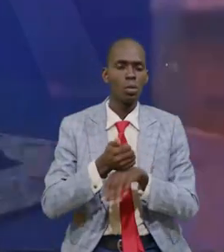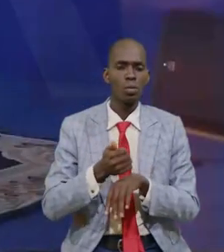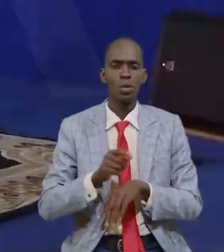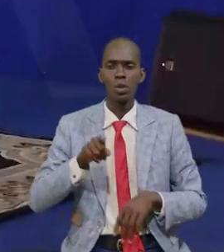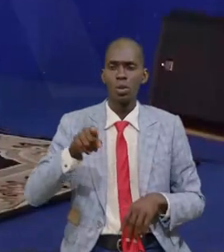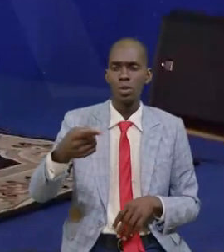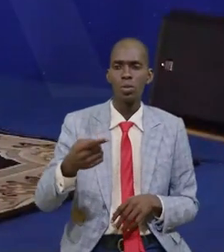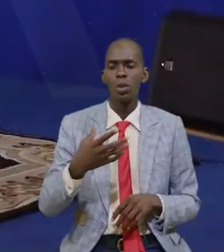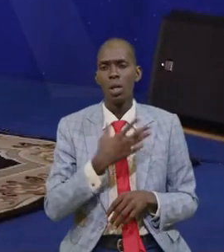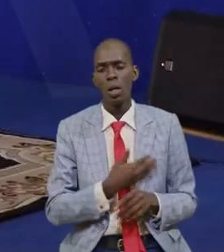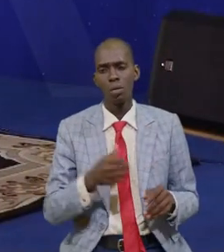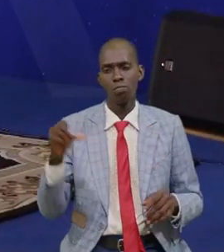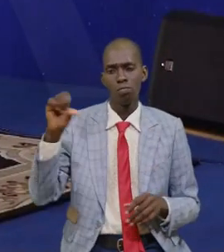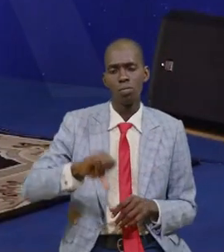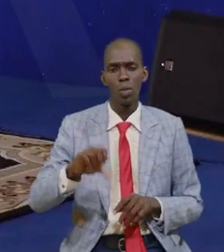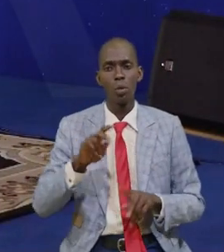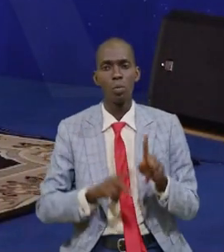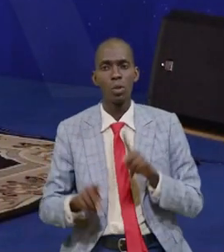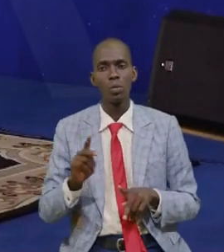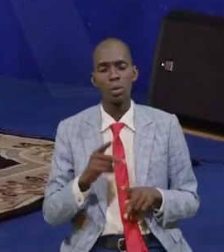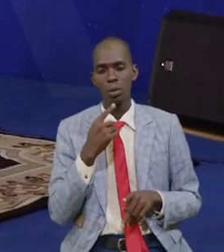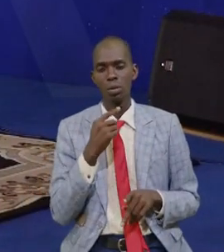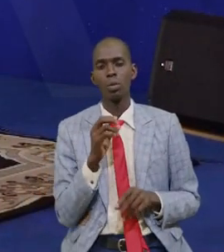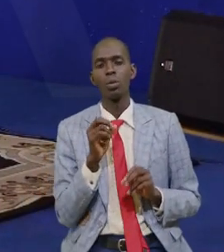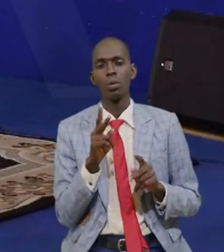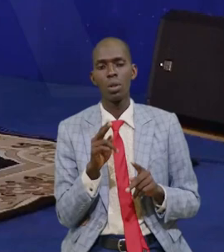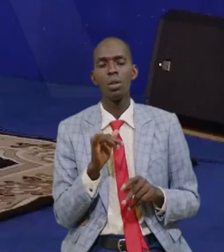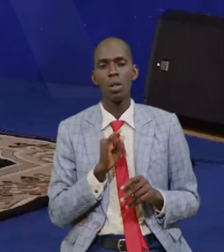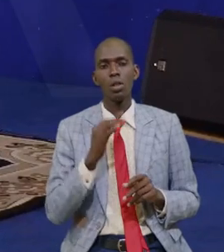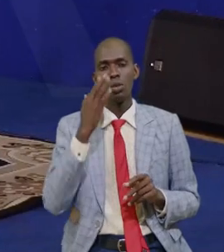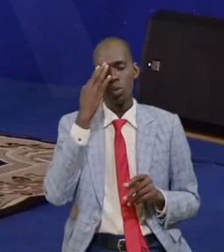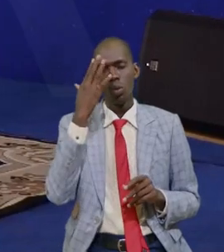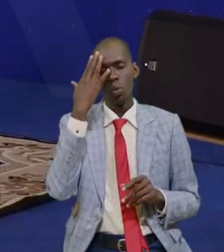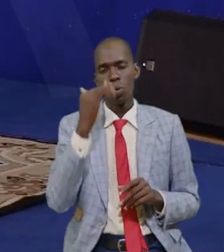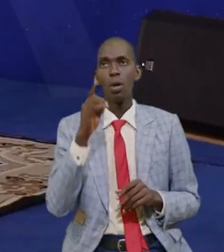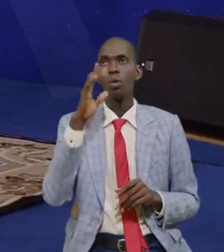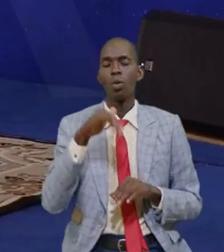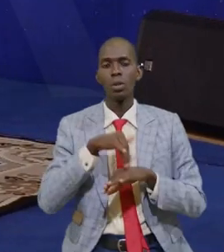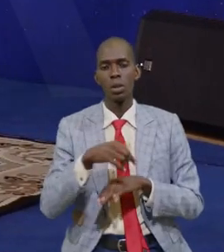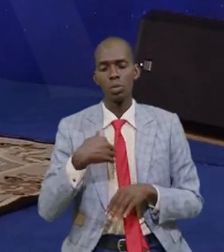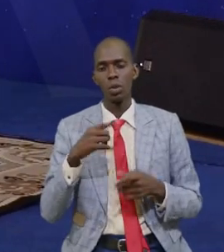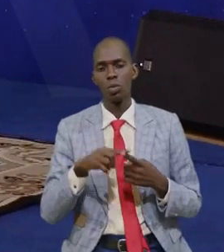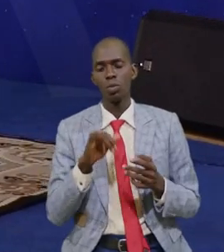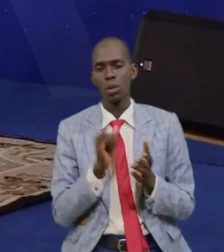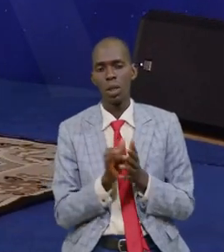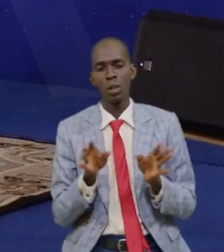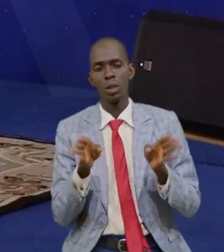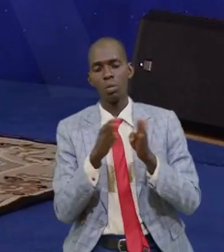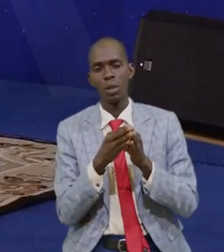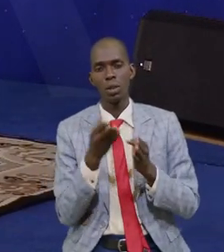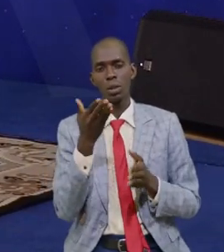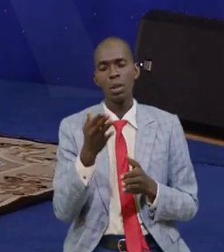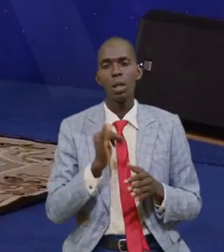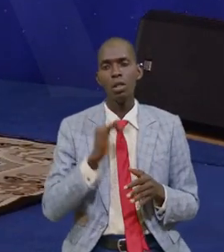not to beat people down. Say, I know now why God sent me to that conference. I know now why